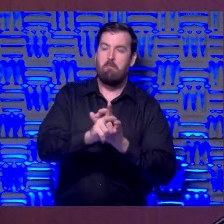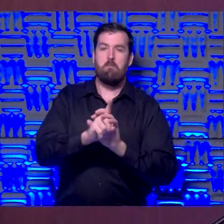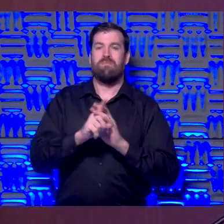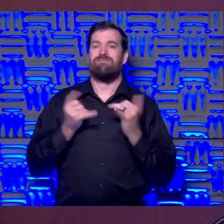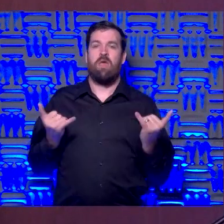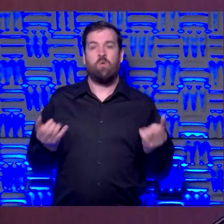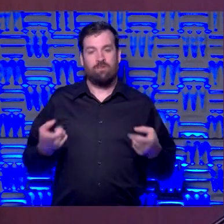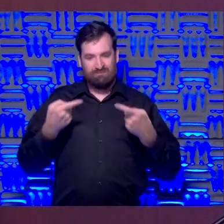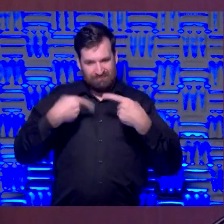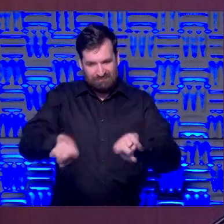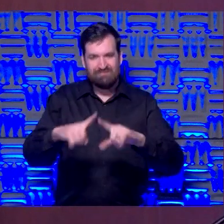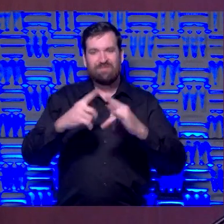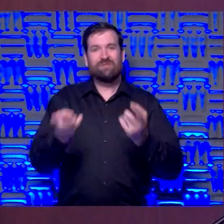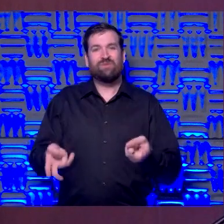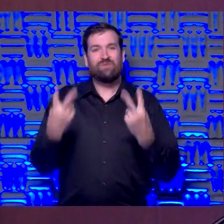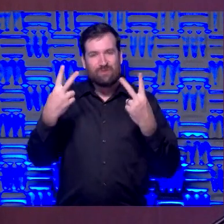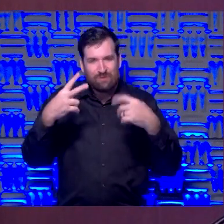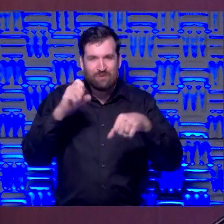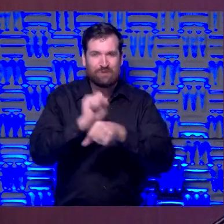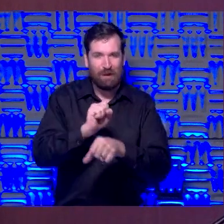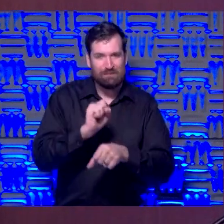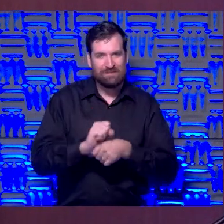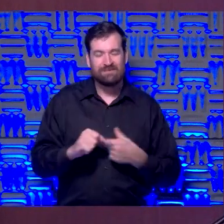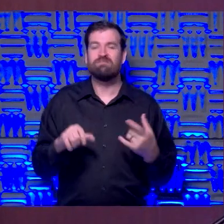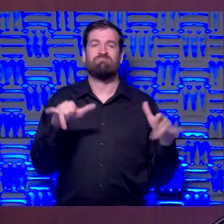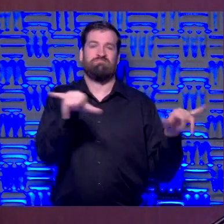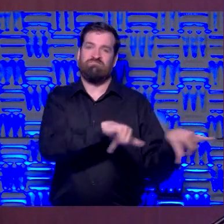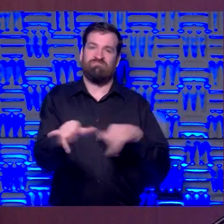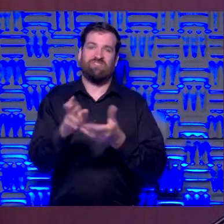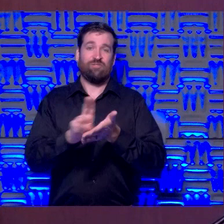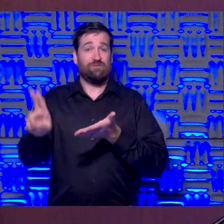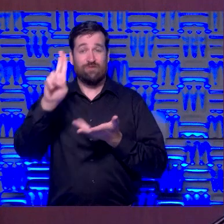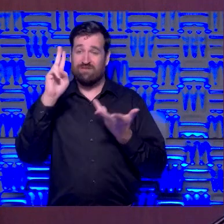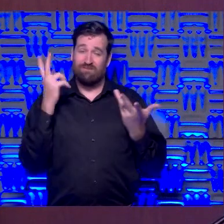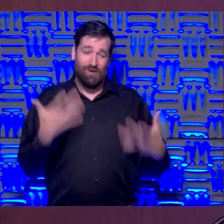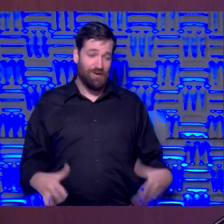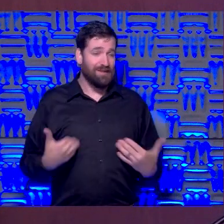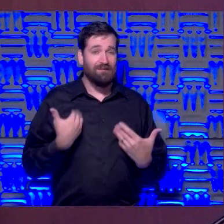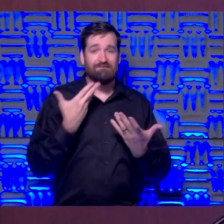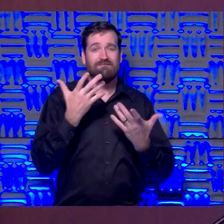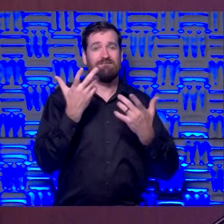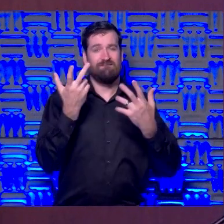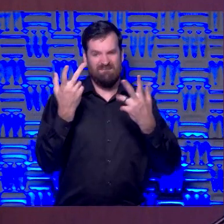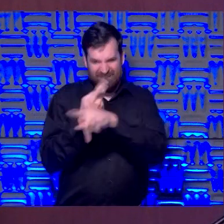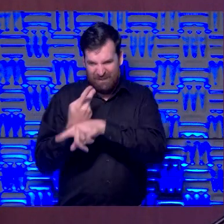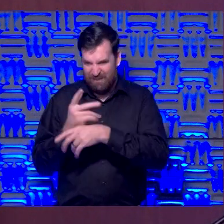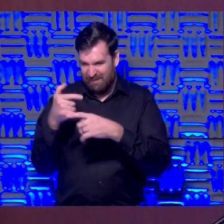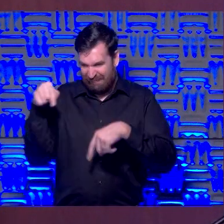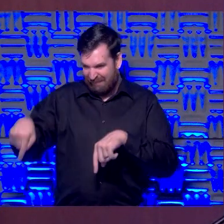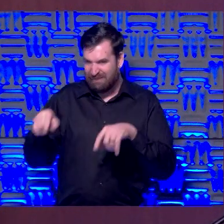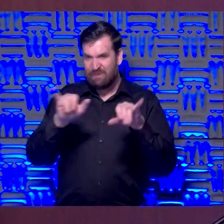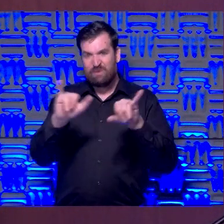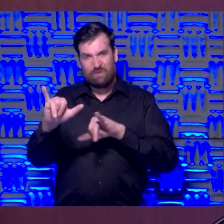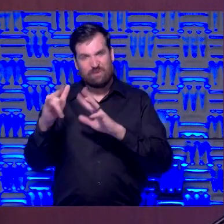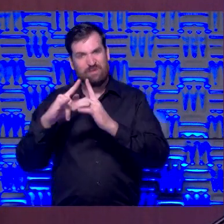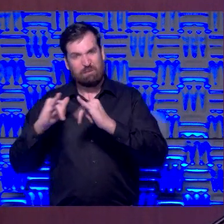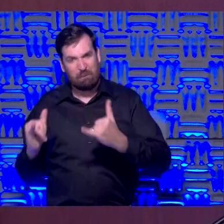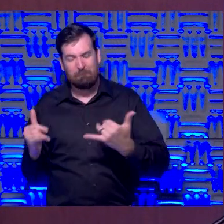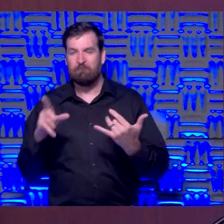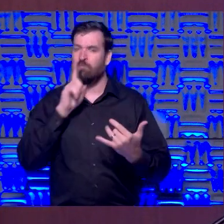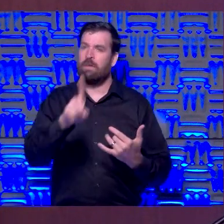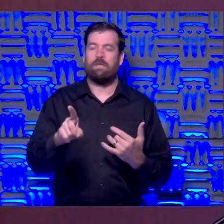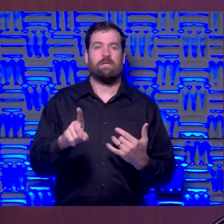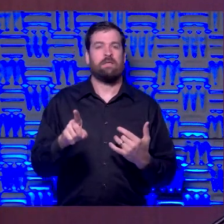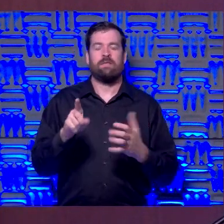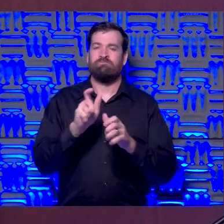Yeah. Yeah, And, absolutely. but that's true at our university as well. Everybody had day jobs, and now we're trying to figure out this on top of that, and they've really stepped up